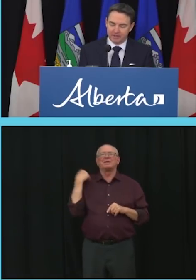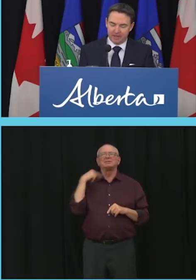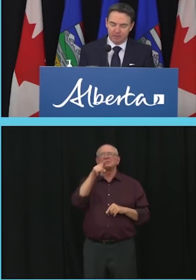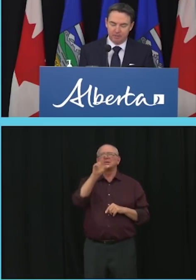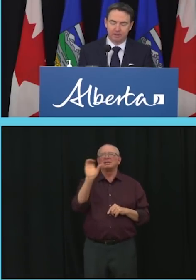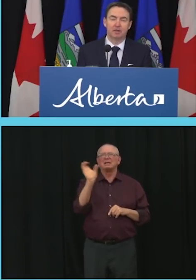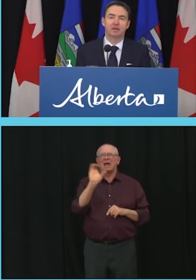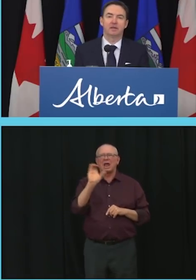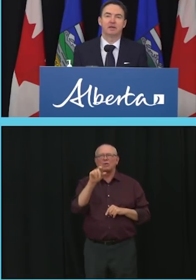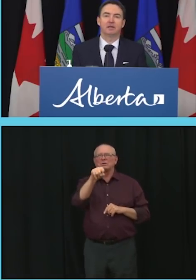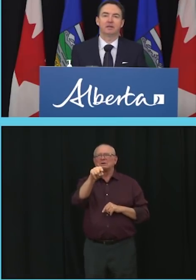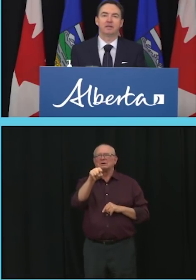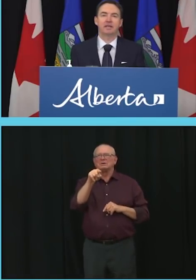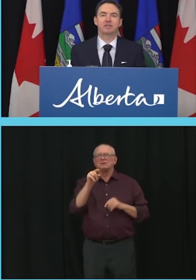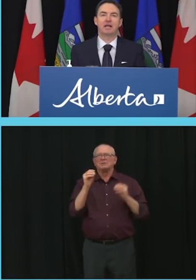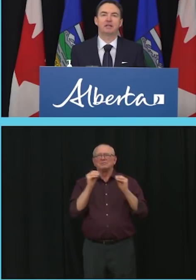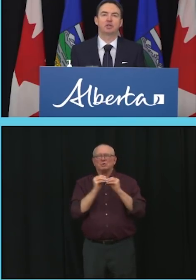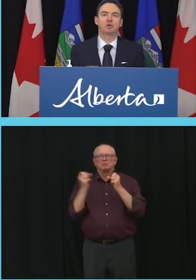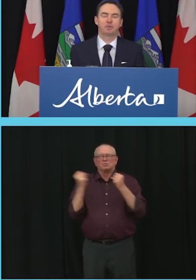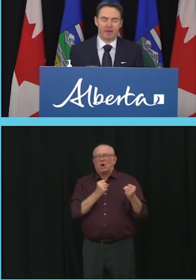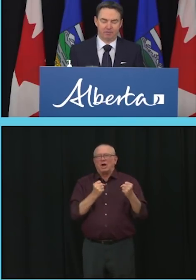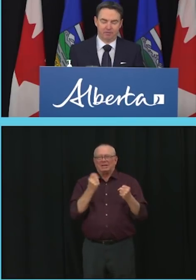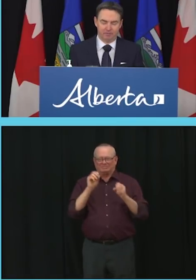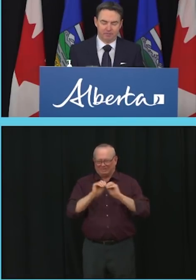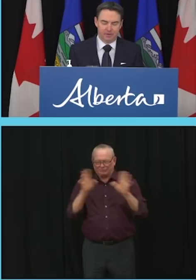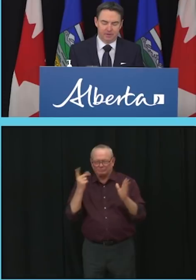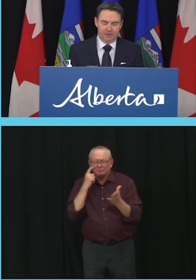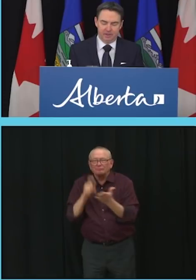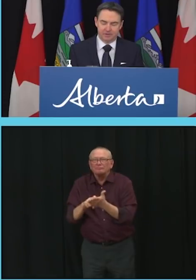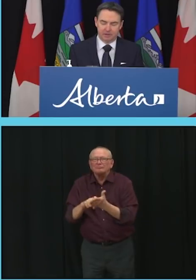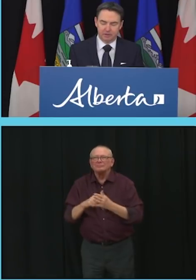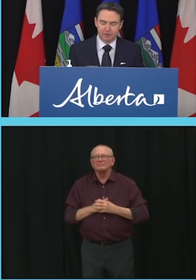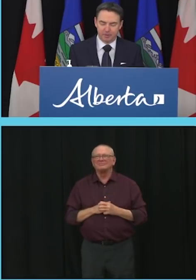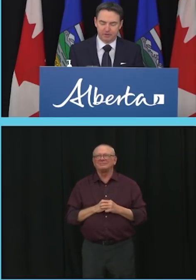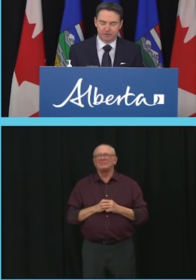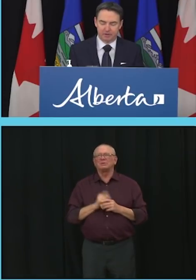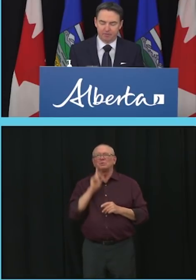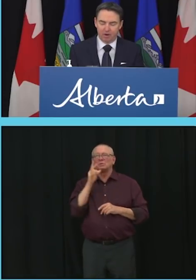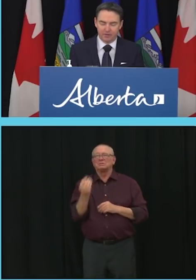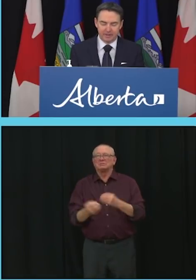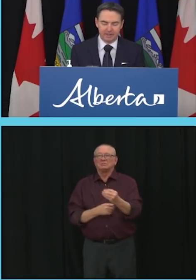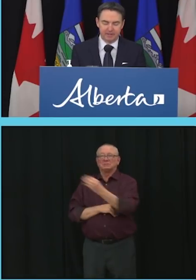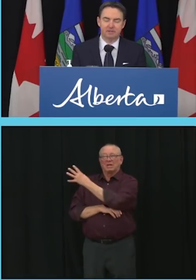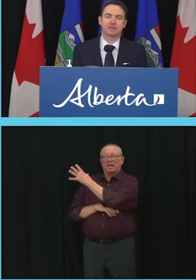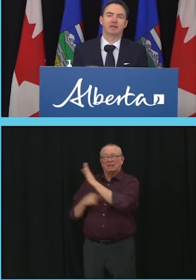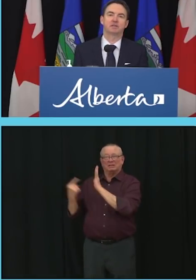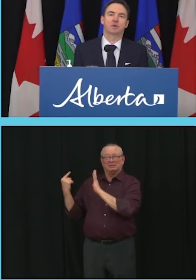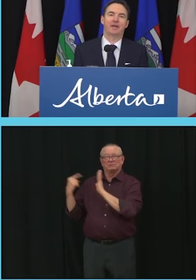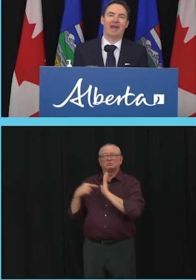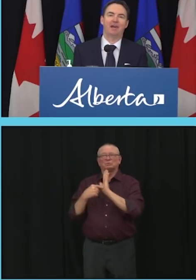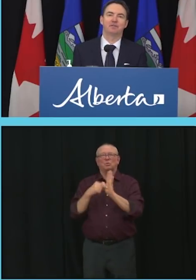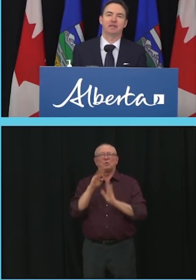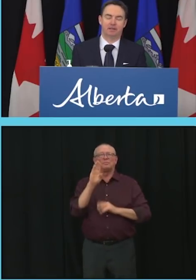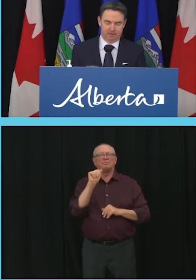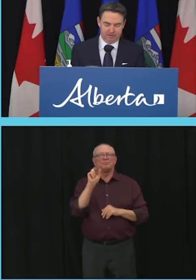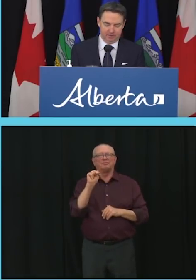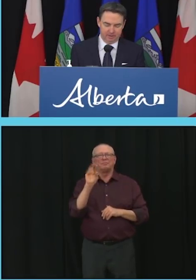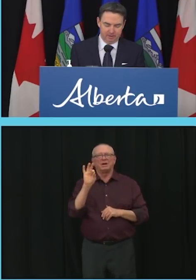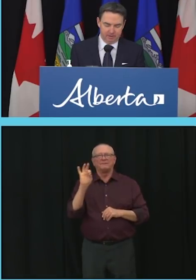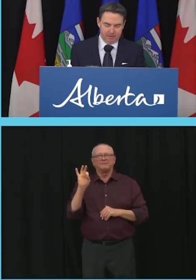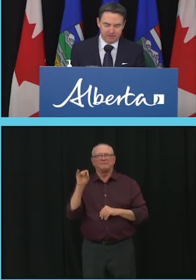this trend can be, the next slide shows Banff. It's the clearest picture of all the 19 sites where we have